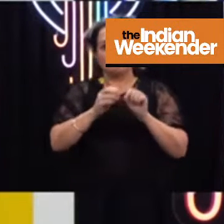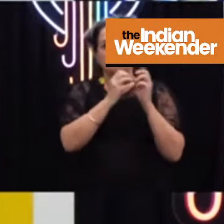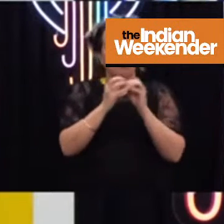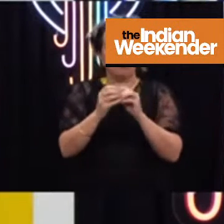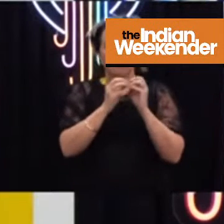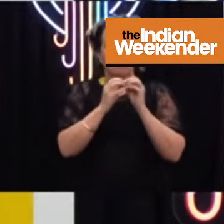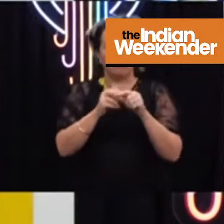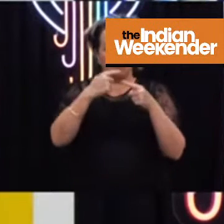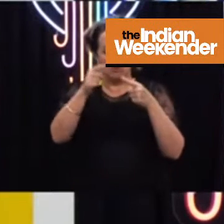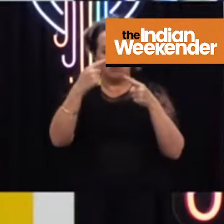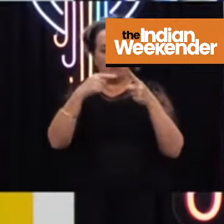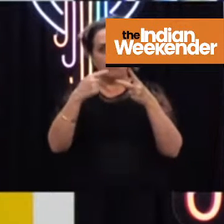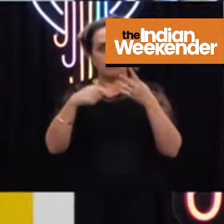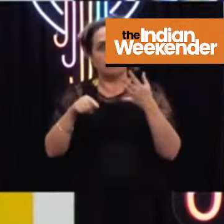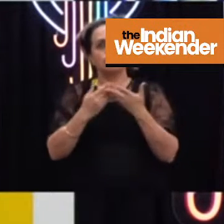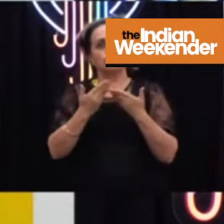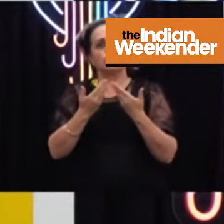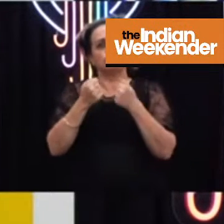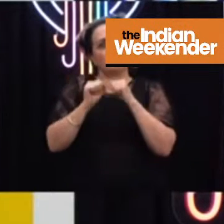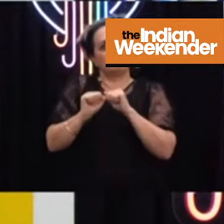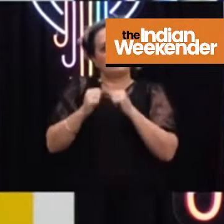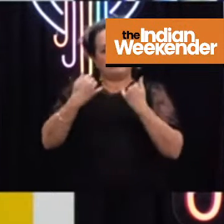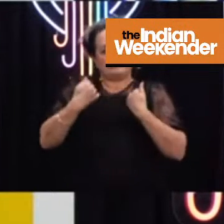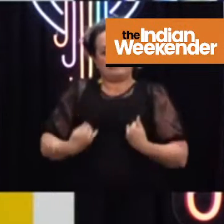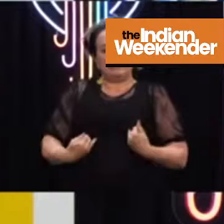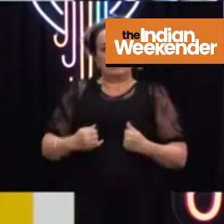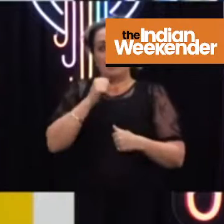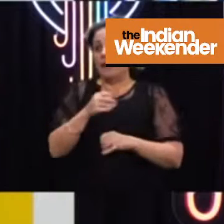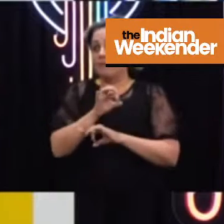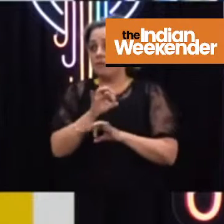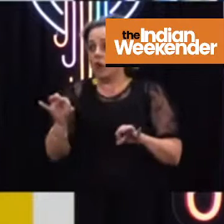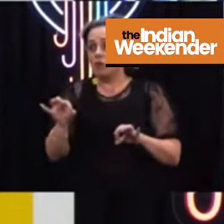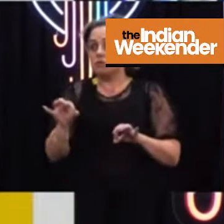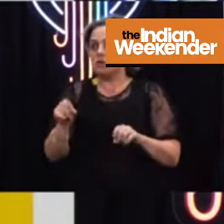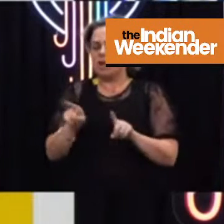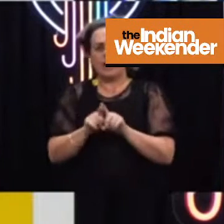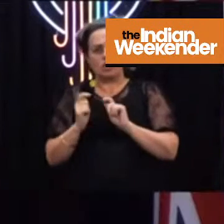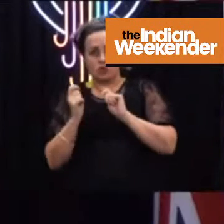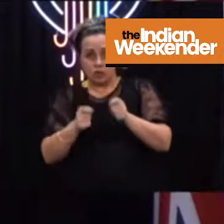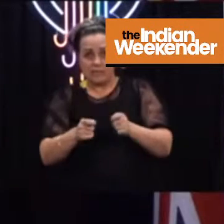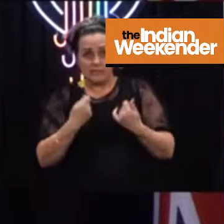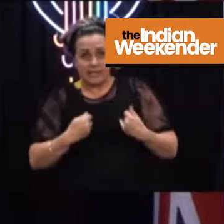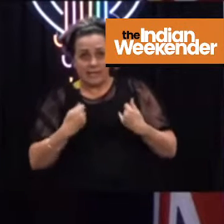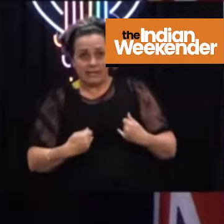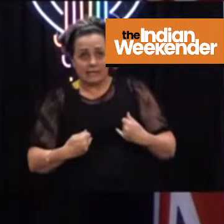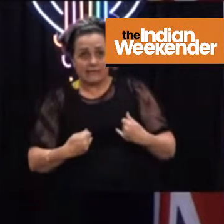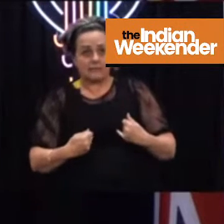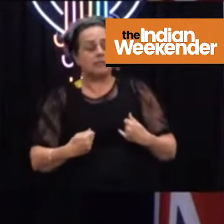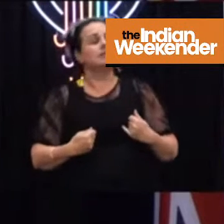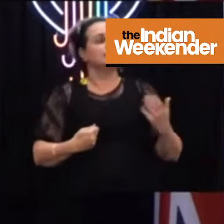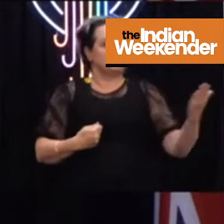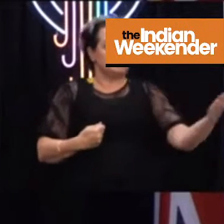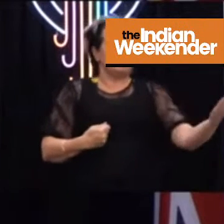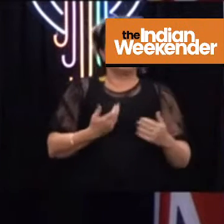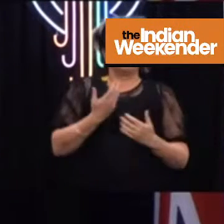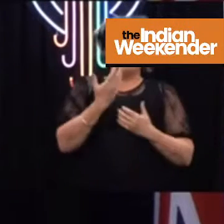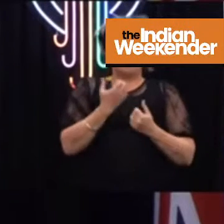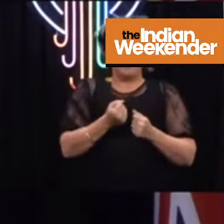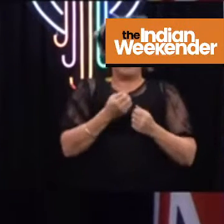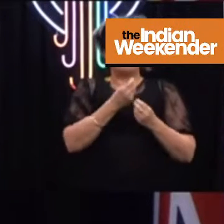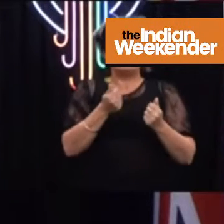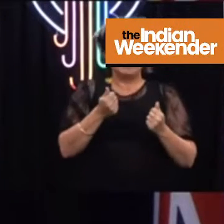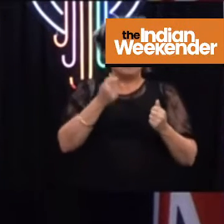Sotrovimab, for preventing illness, and if not, why not? Is it treatment of illness, I believe? Yes, so we've got efforts going